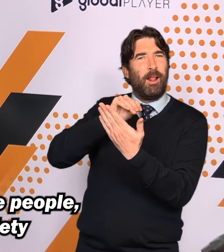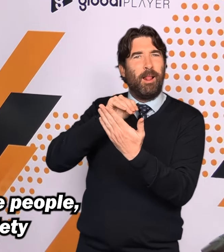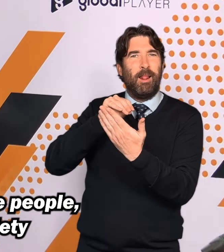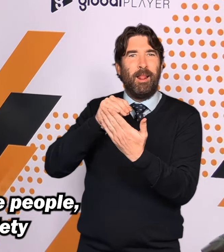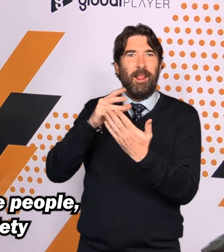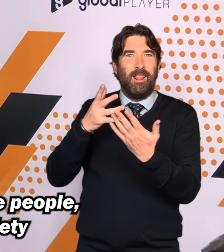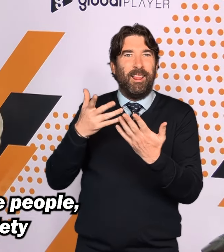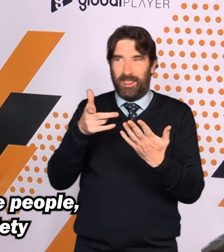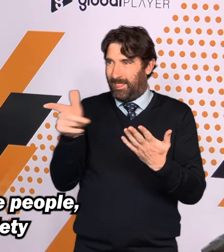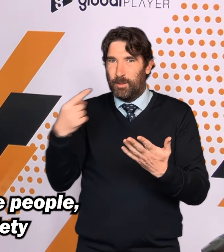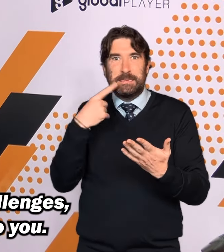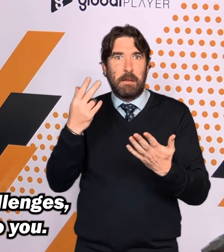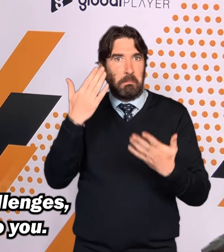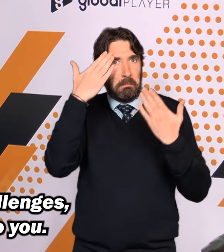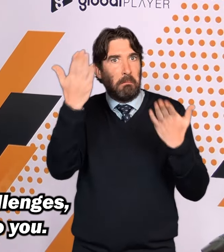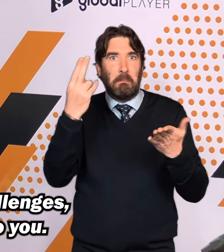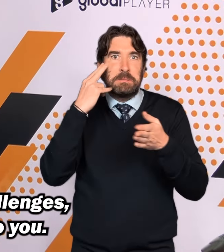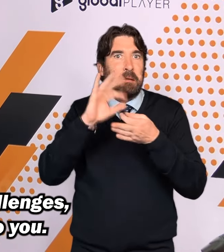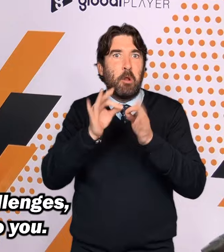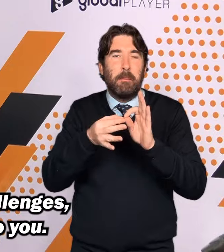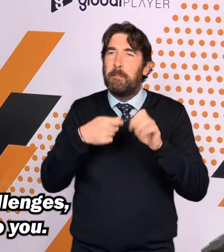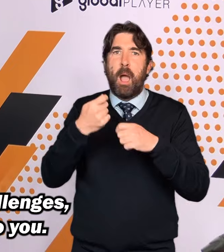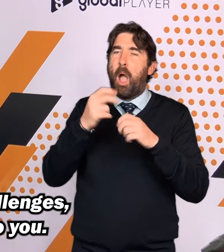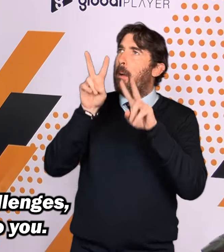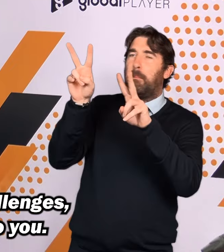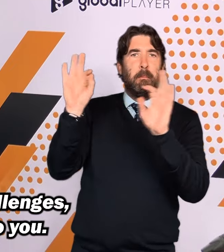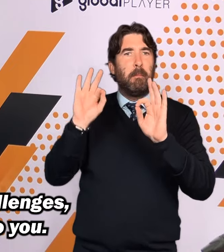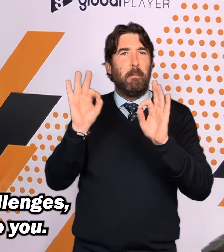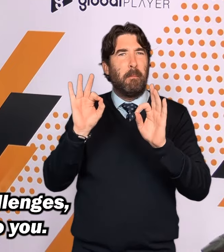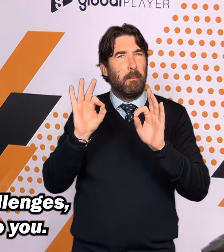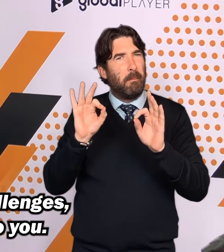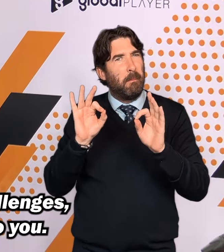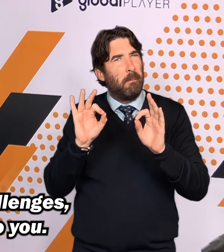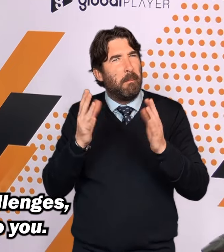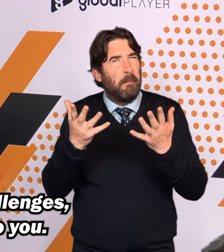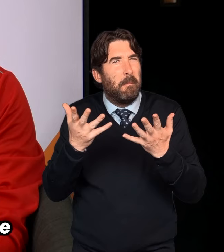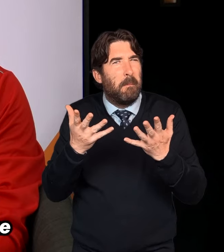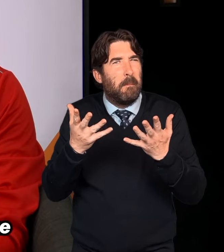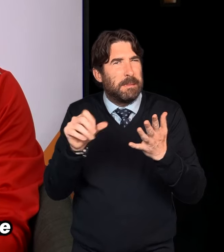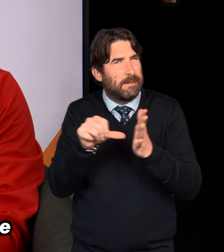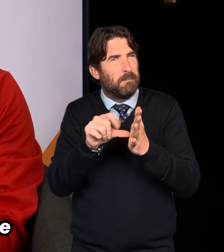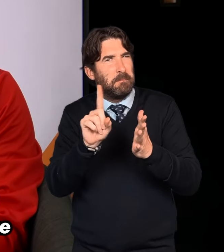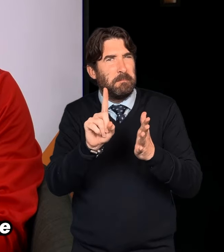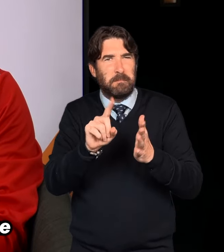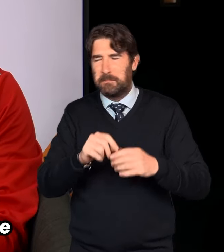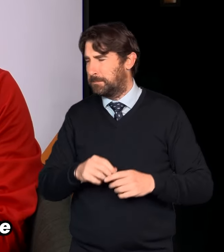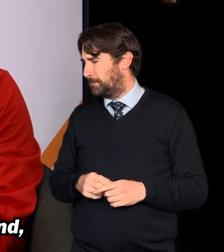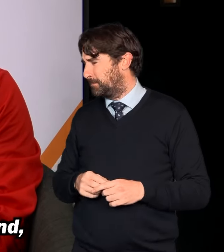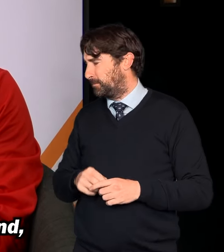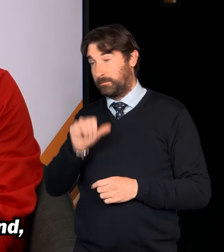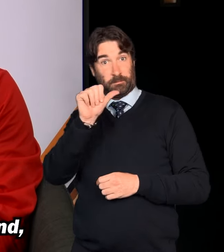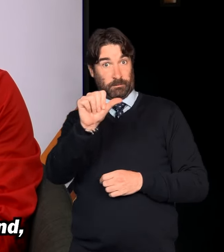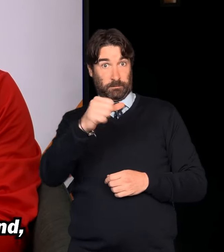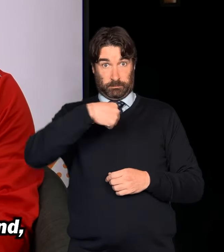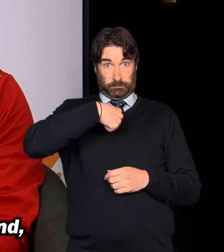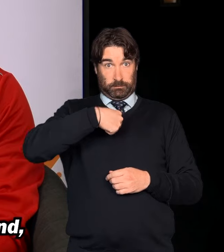kind of in society doing things with similar challenges. Explain what that means to you. I think it means a lot because obviously, like I said, I